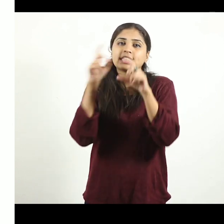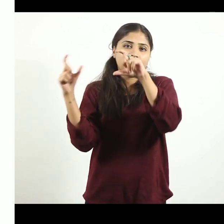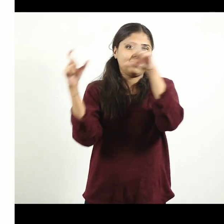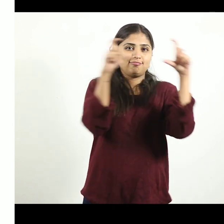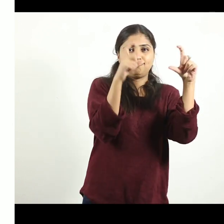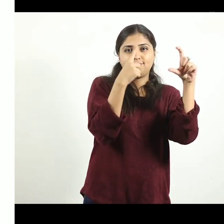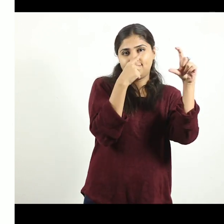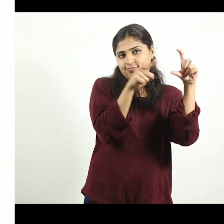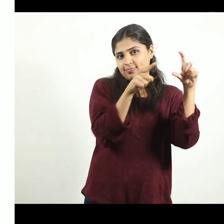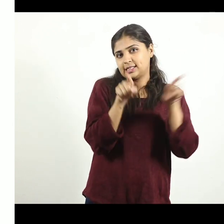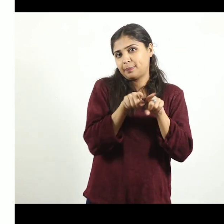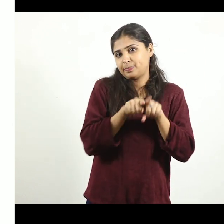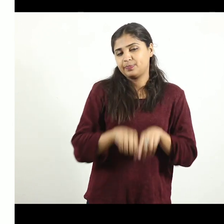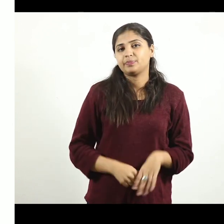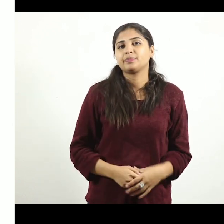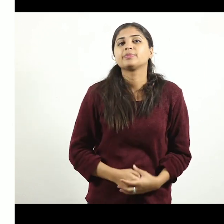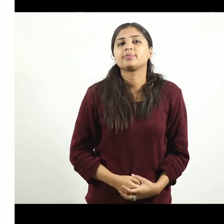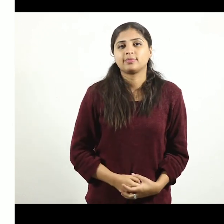this.